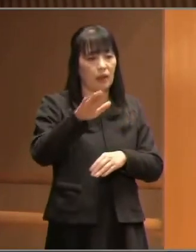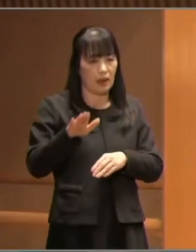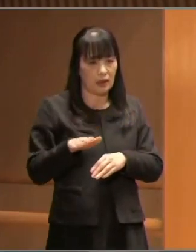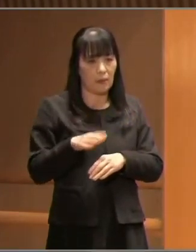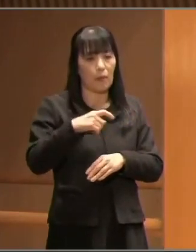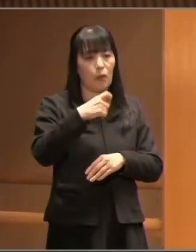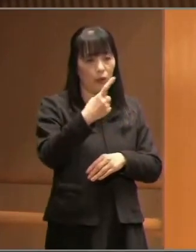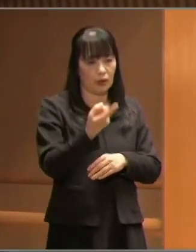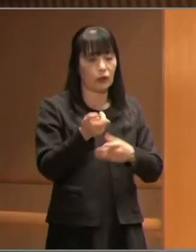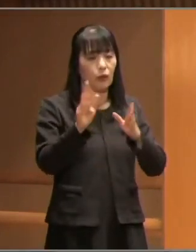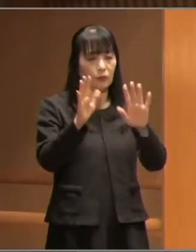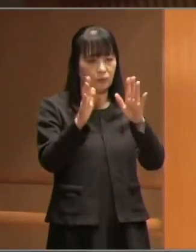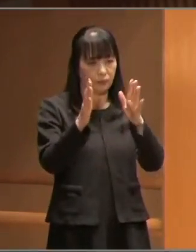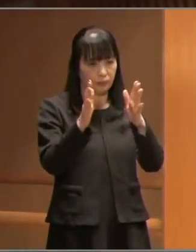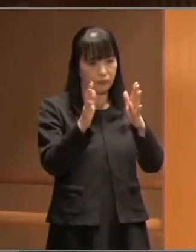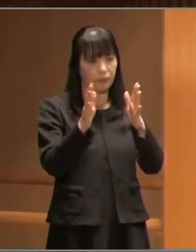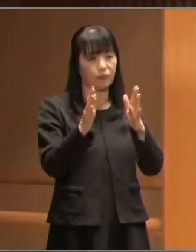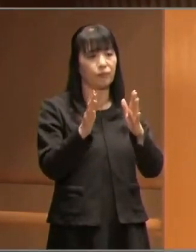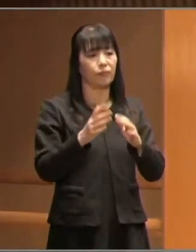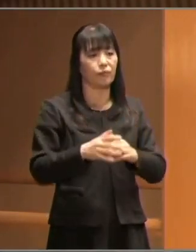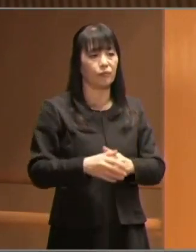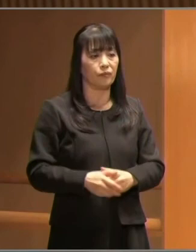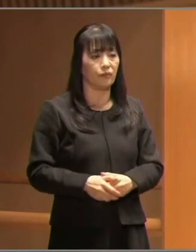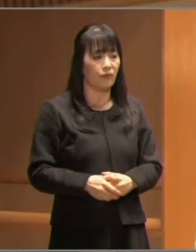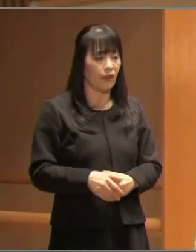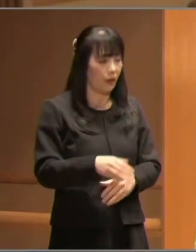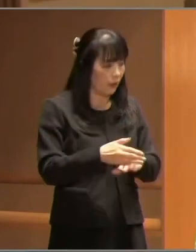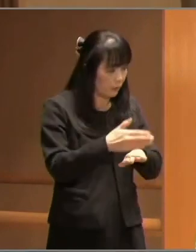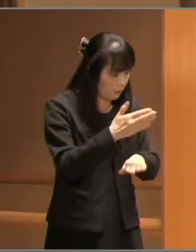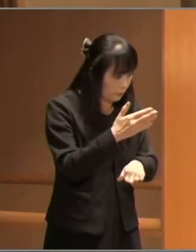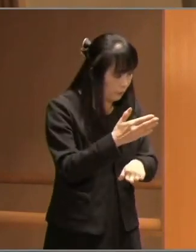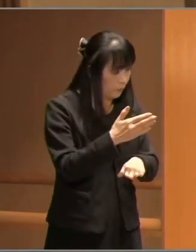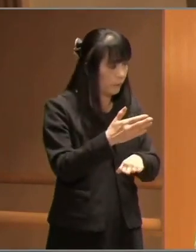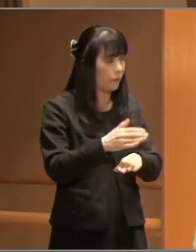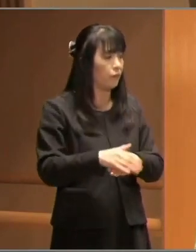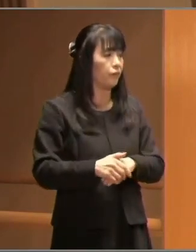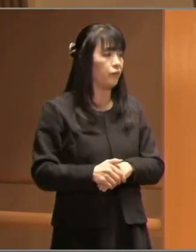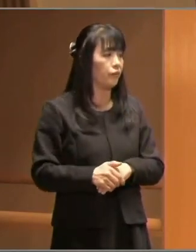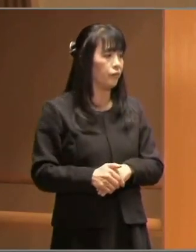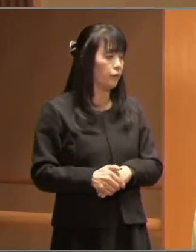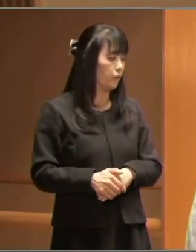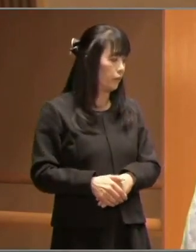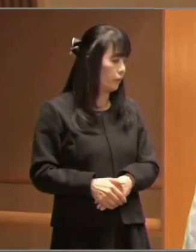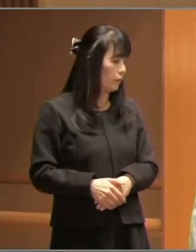Please give him a big applause once again. Thank you very much.